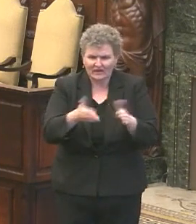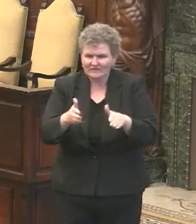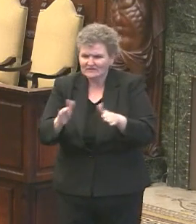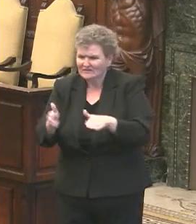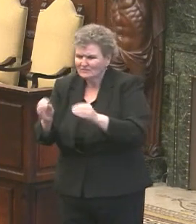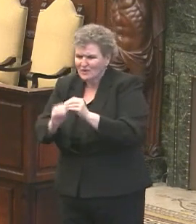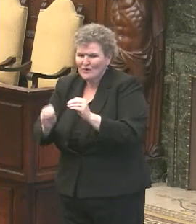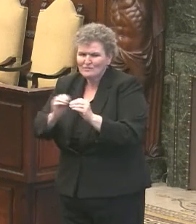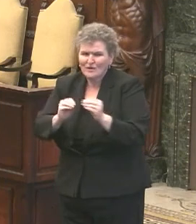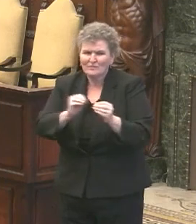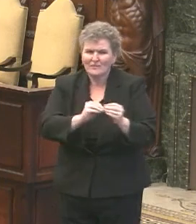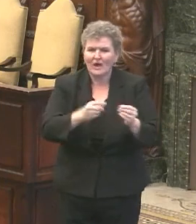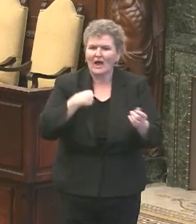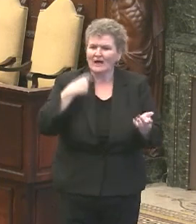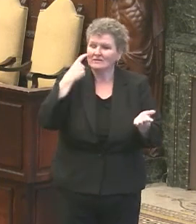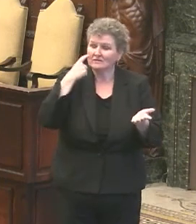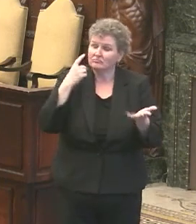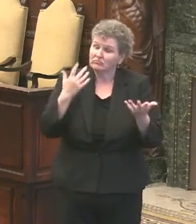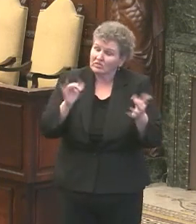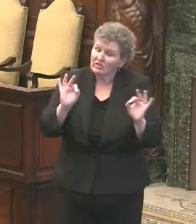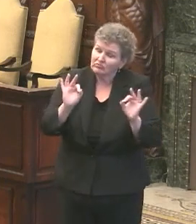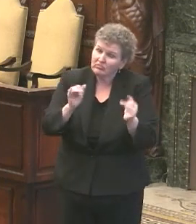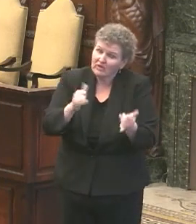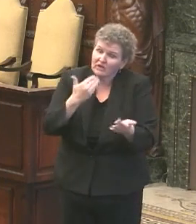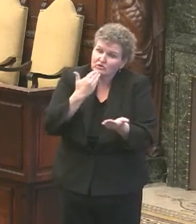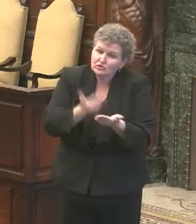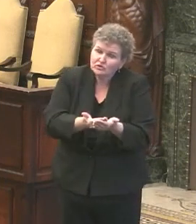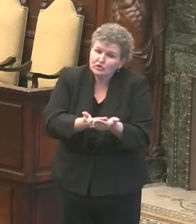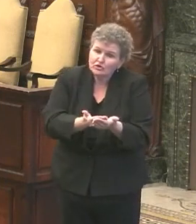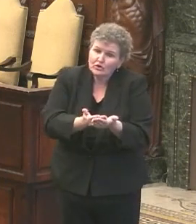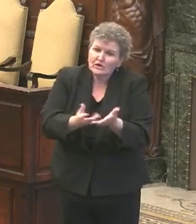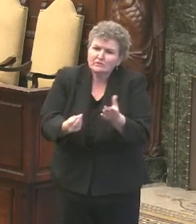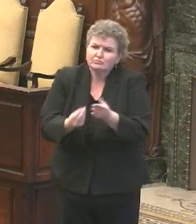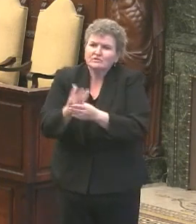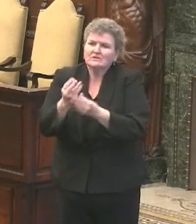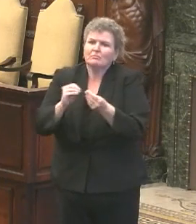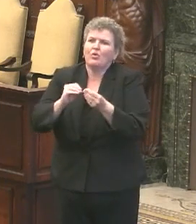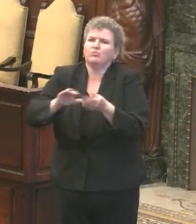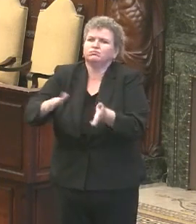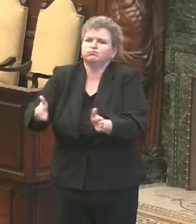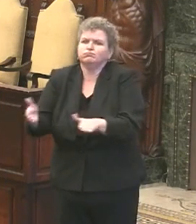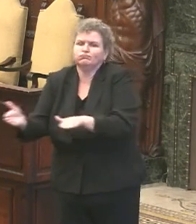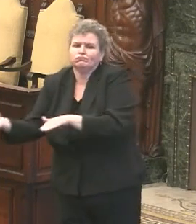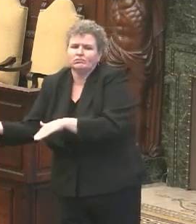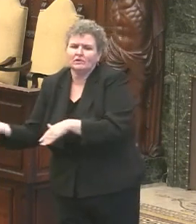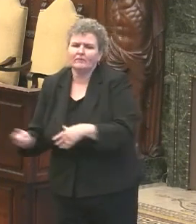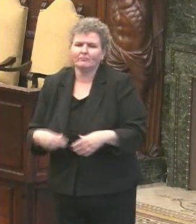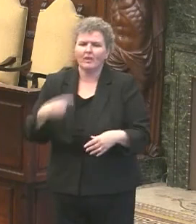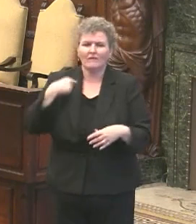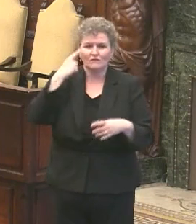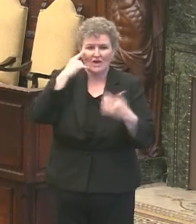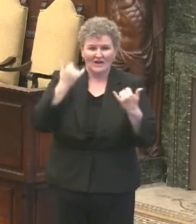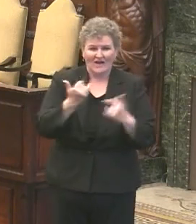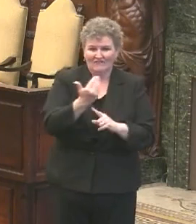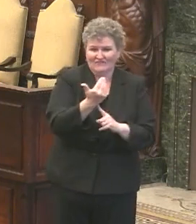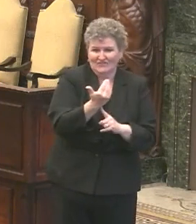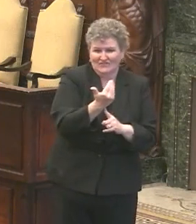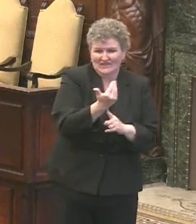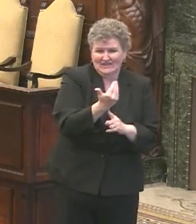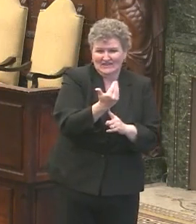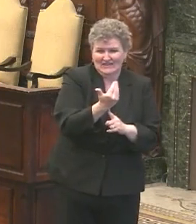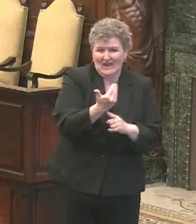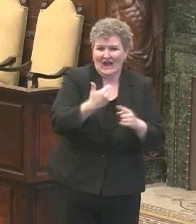case identified than we did early on in the spring. So in the spring, there was about one death for every 15 cases that were